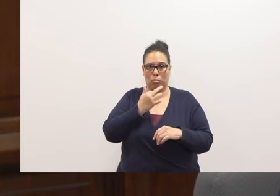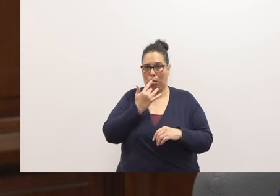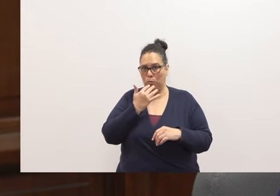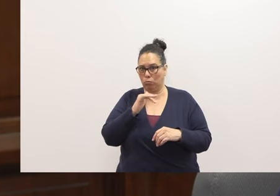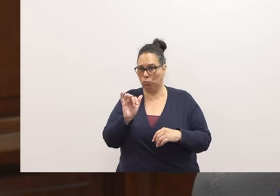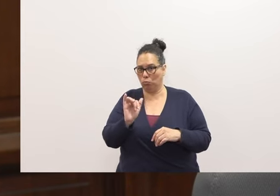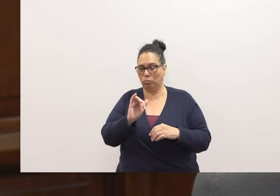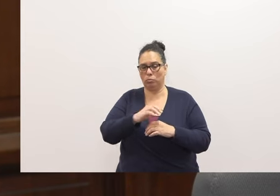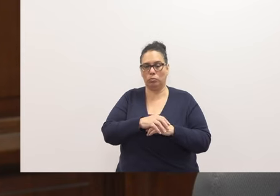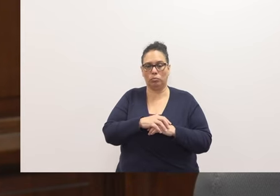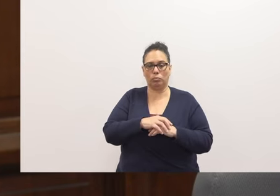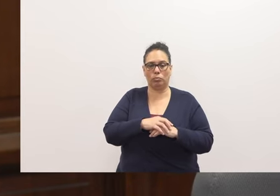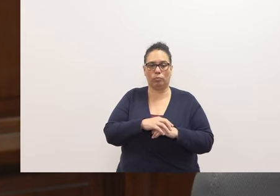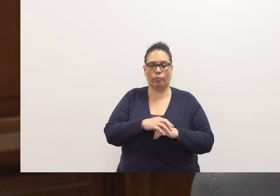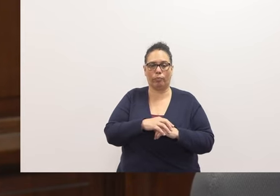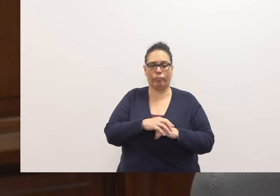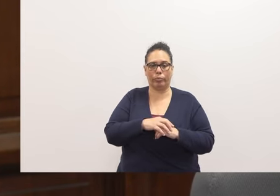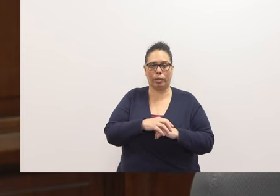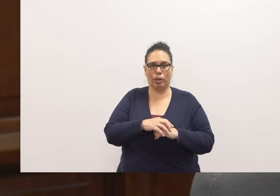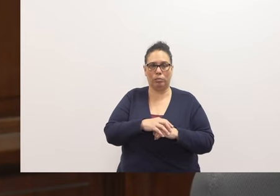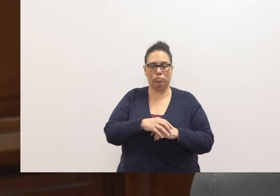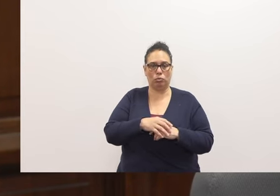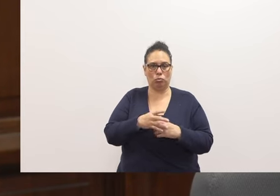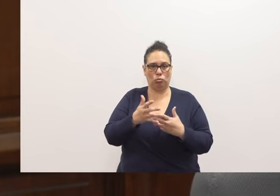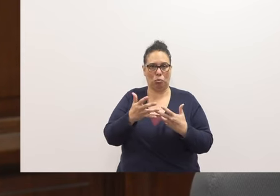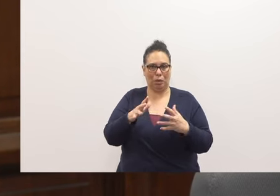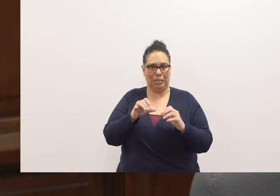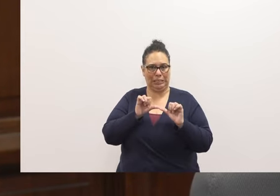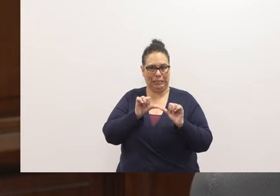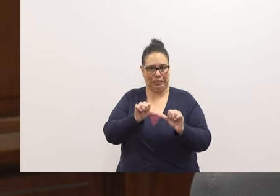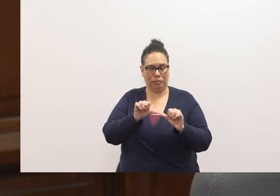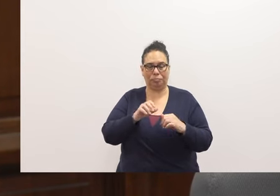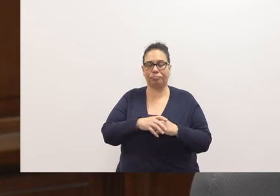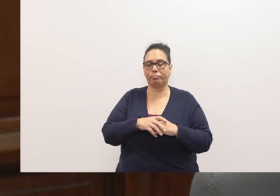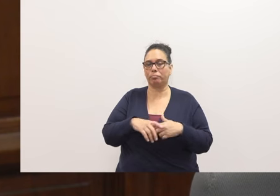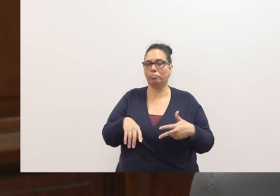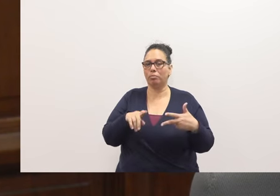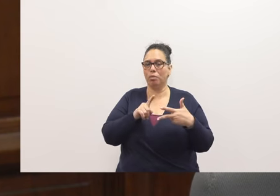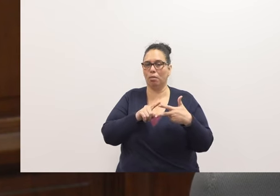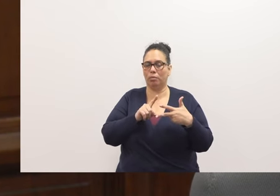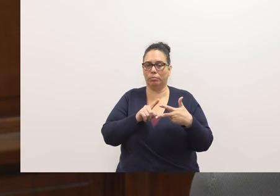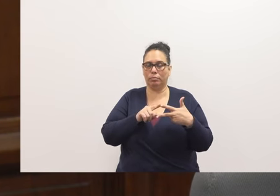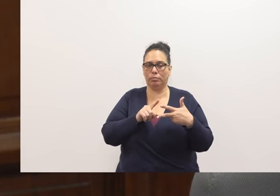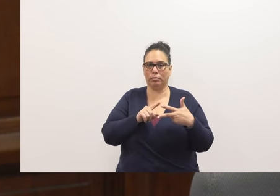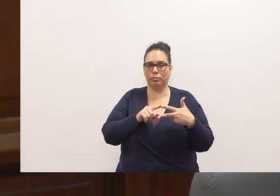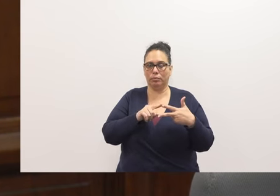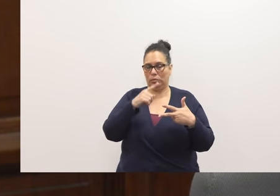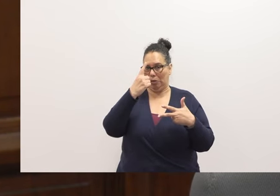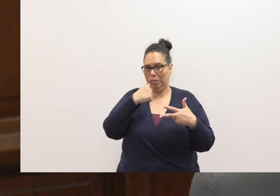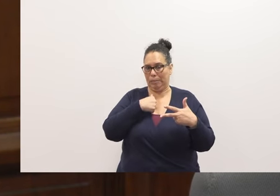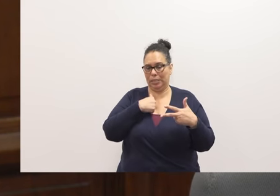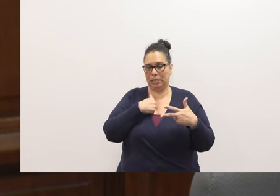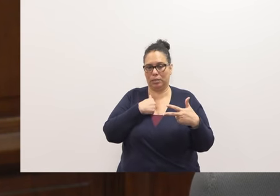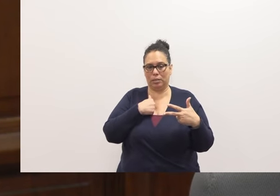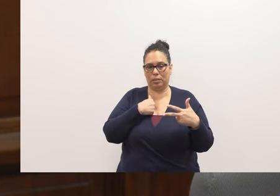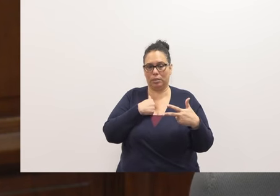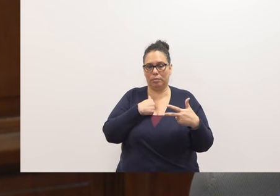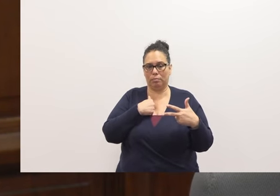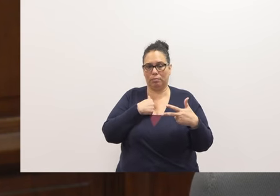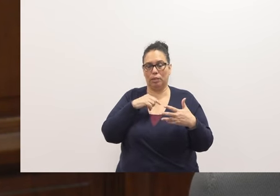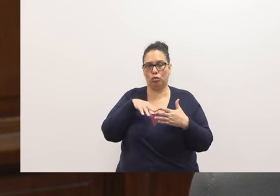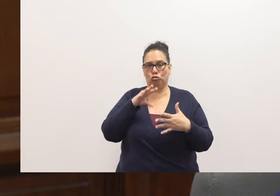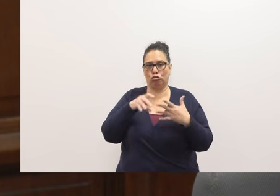that you referenced already the consistency. The second, to me, is around the